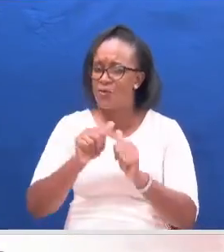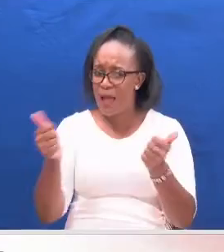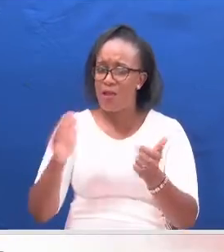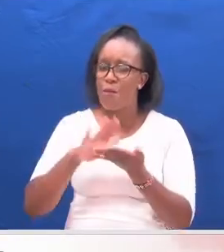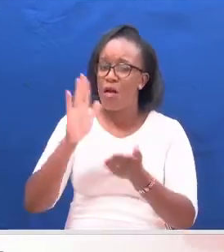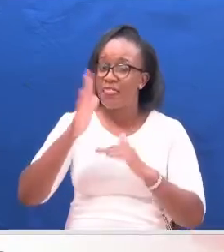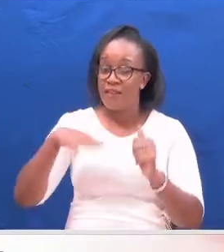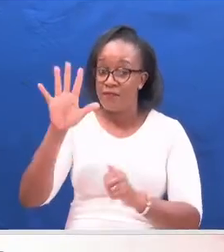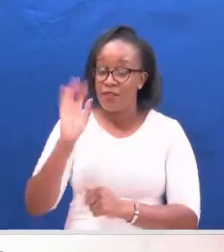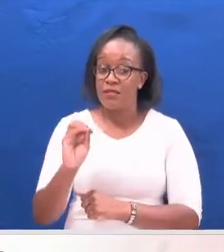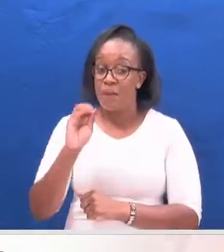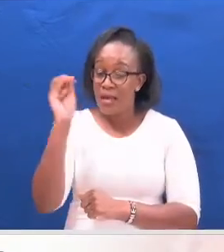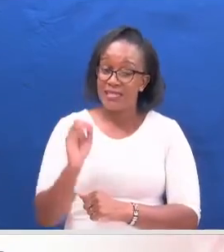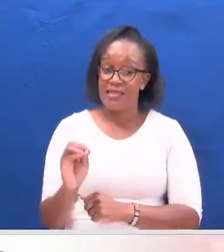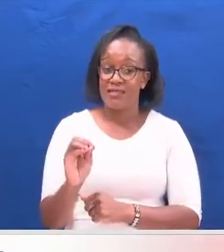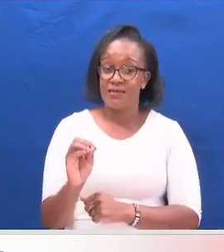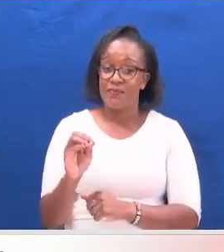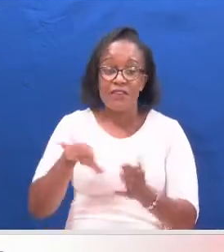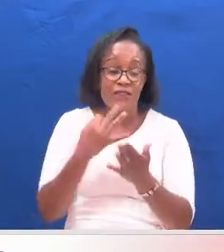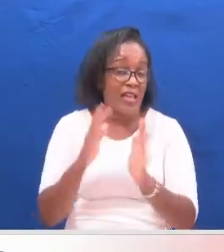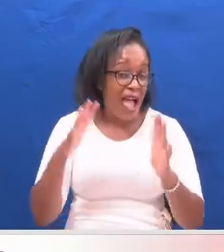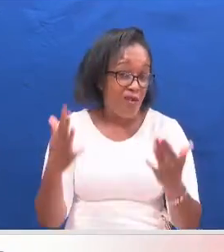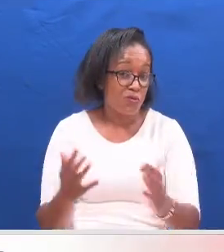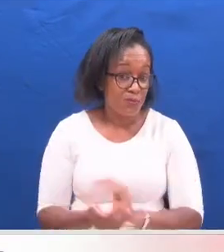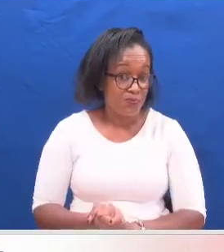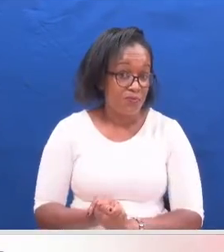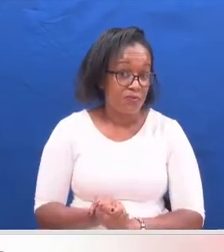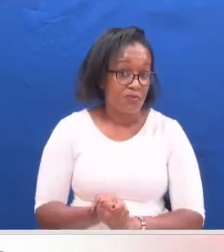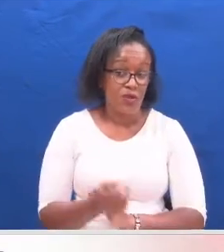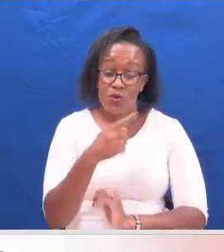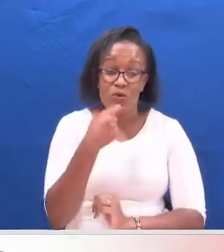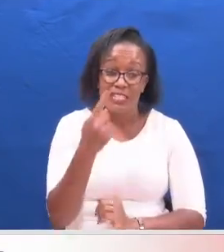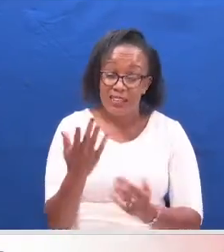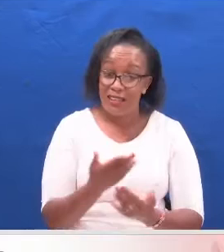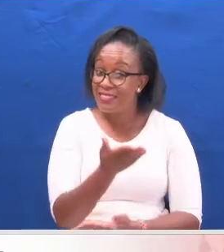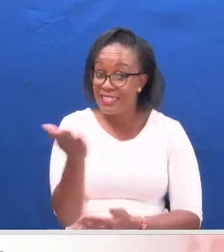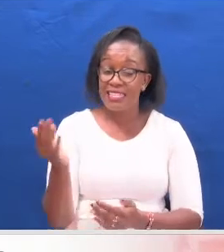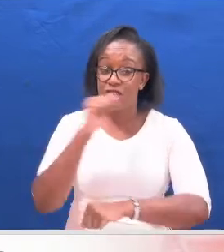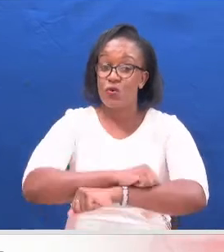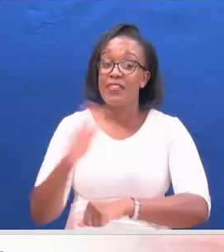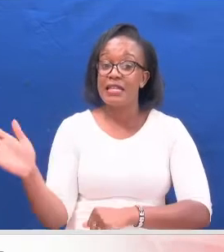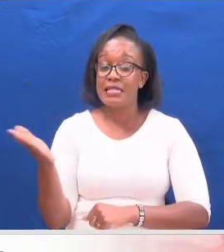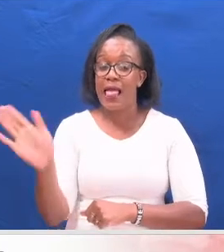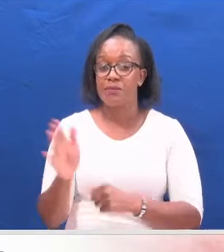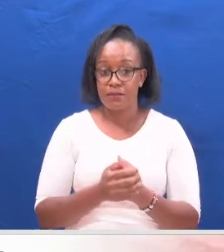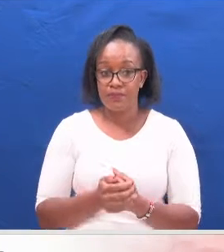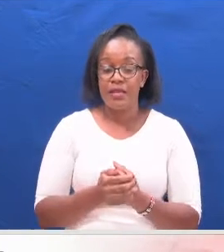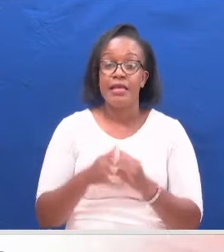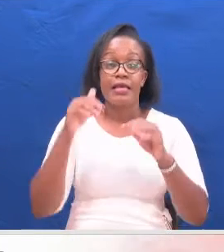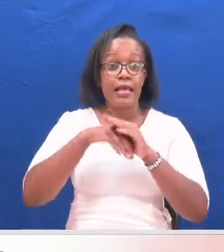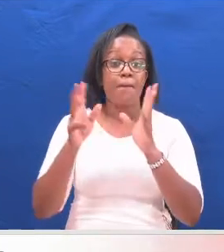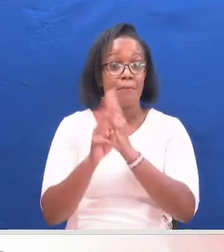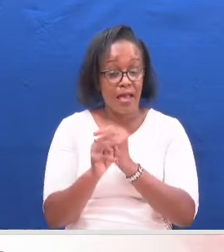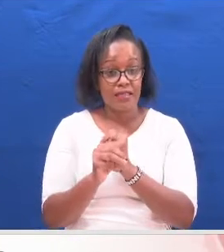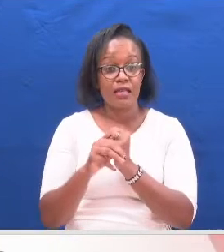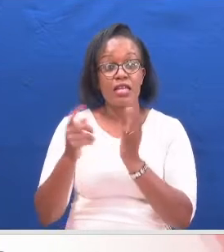of them. So how are they going to fail? And this is a school in the slums. For instance, in maths, Kiswahili, Insha,